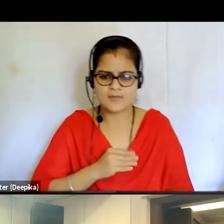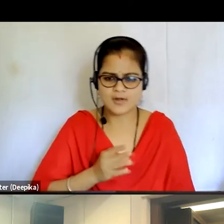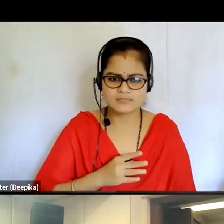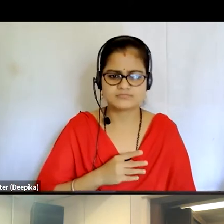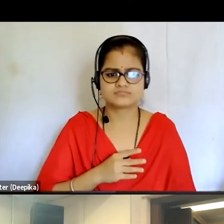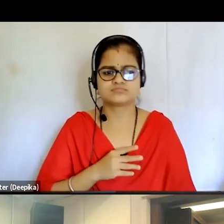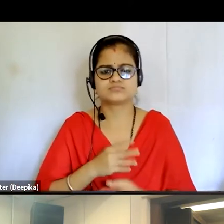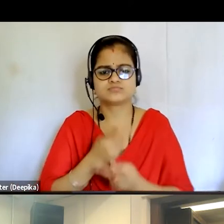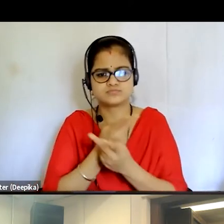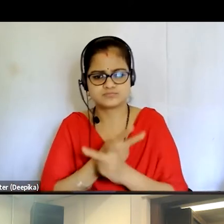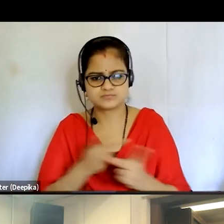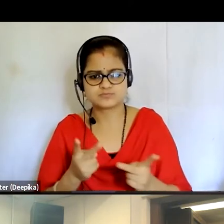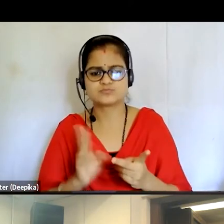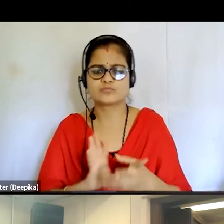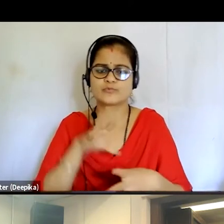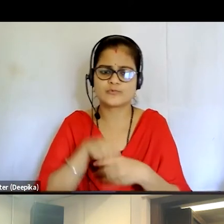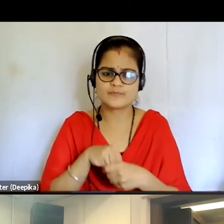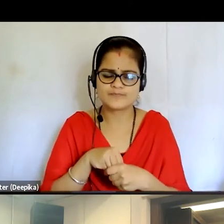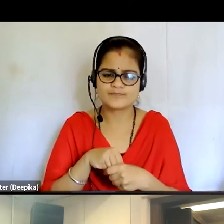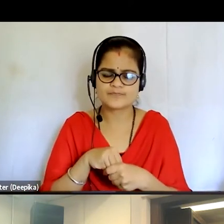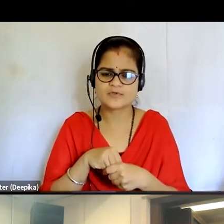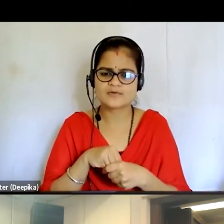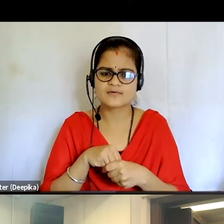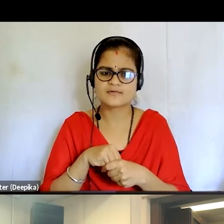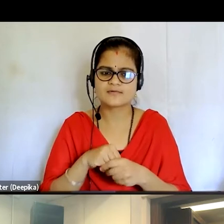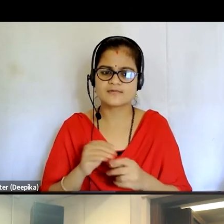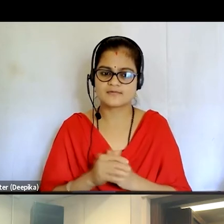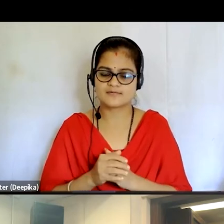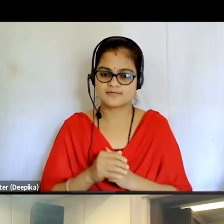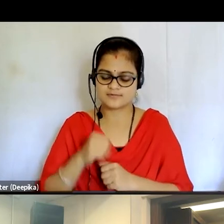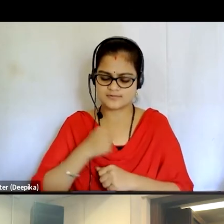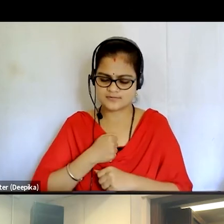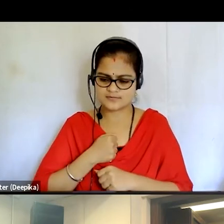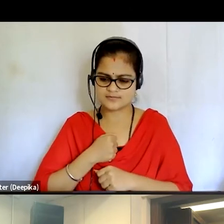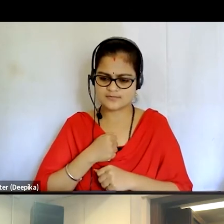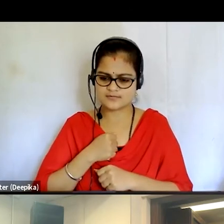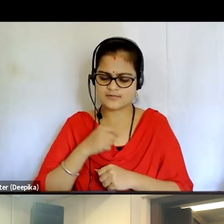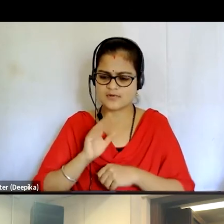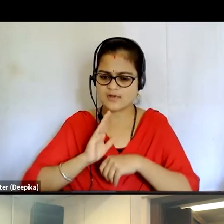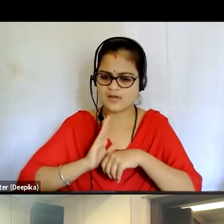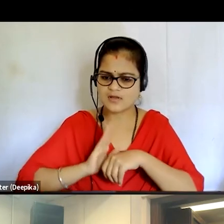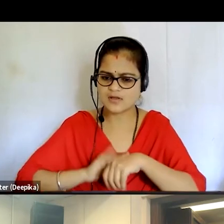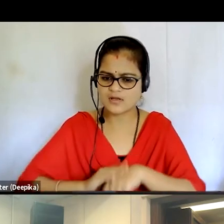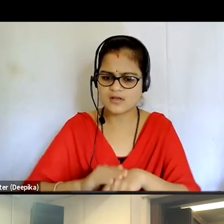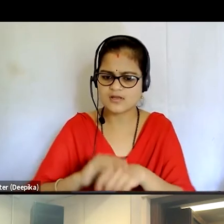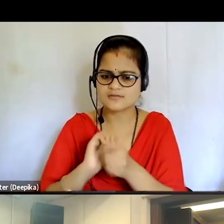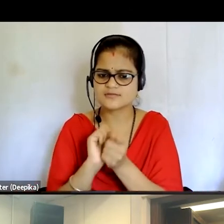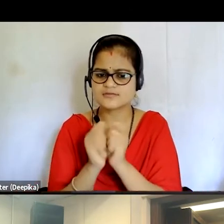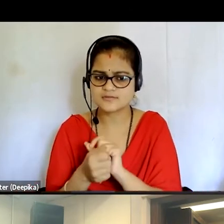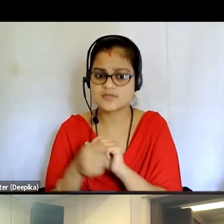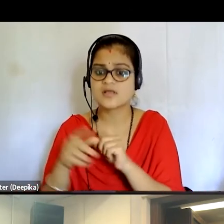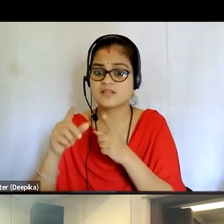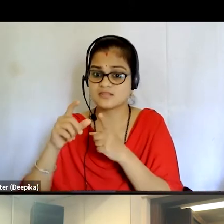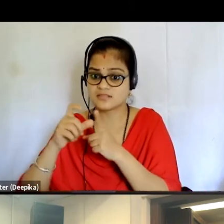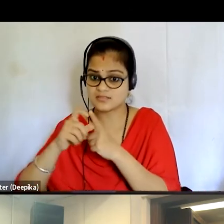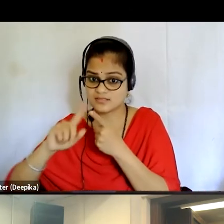melancholy. And how does that change your experience of the work? Deepak or Rajiv, would you like